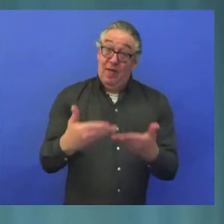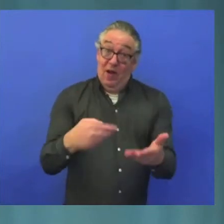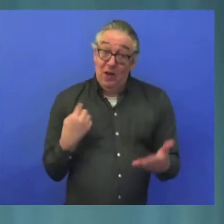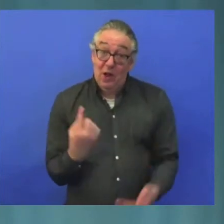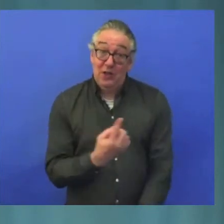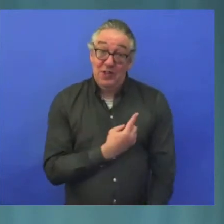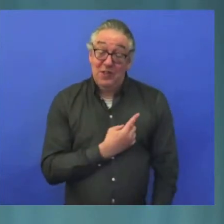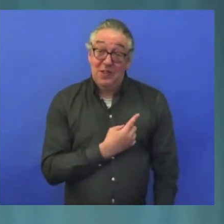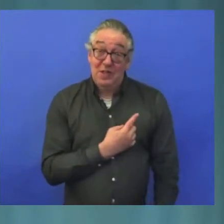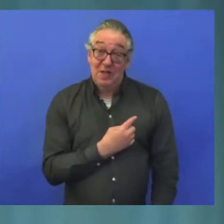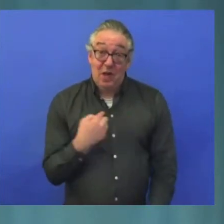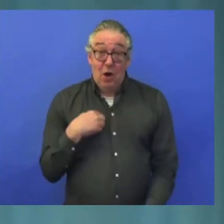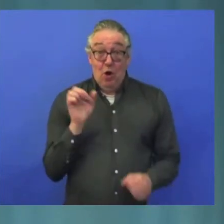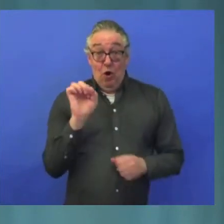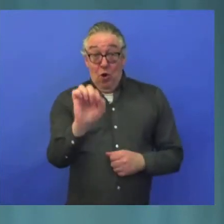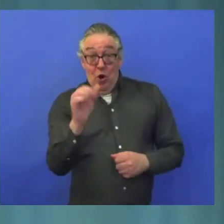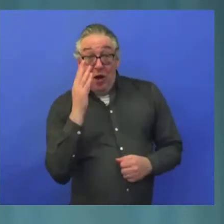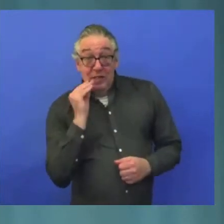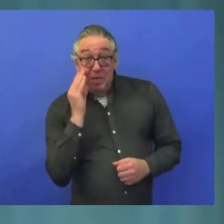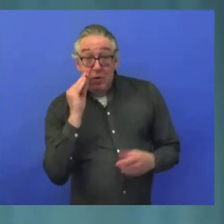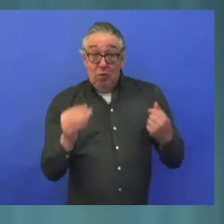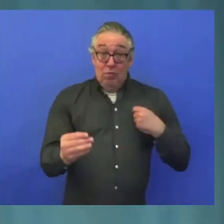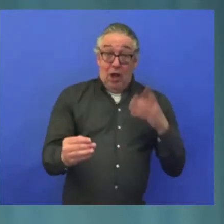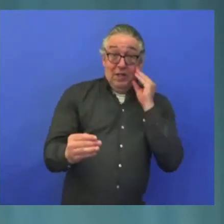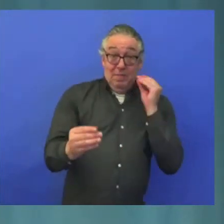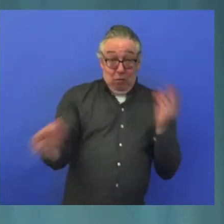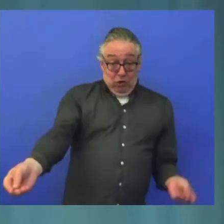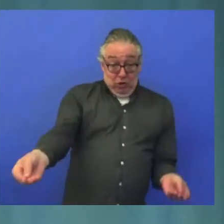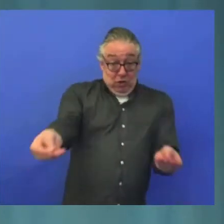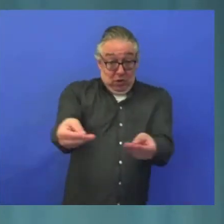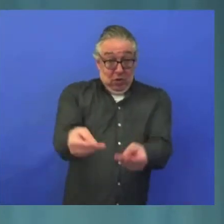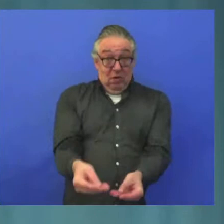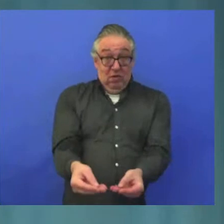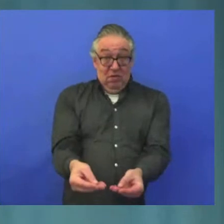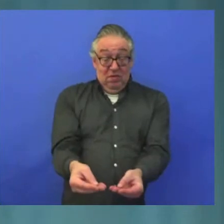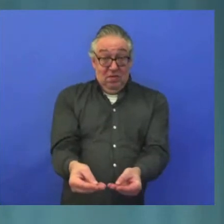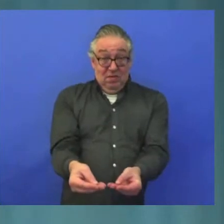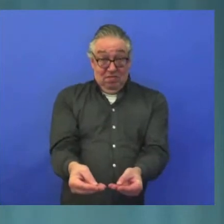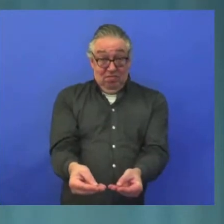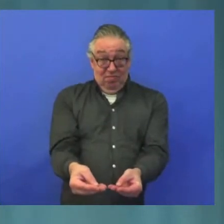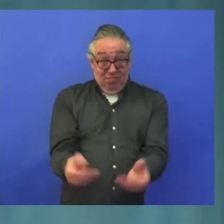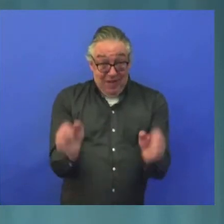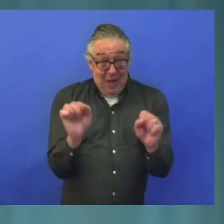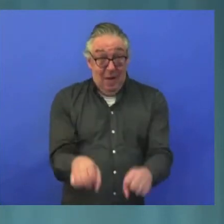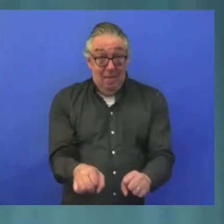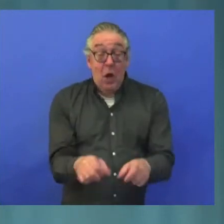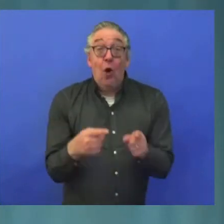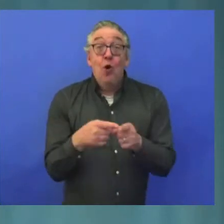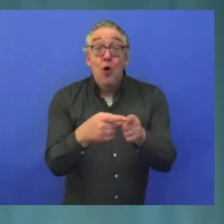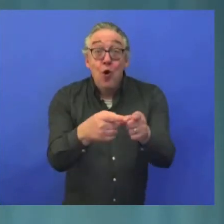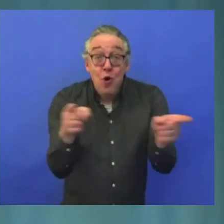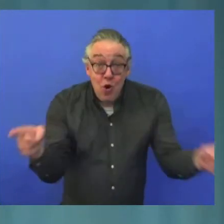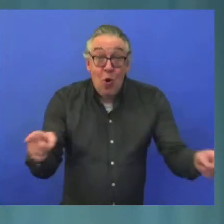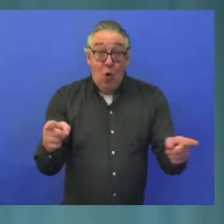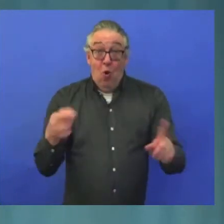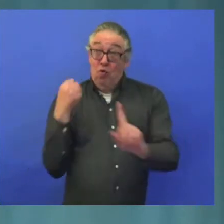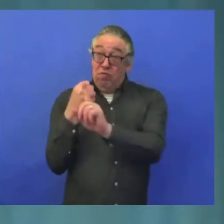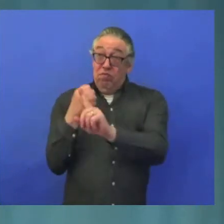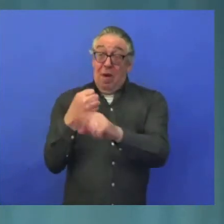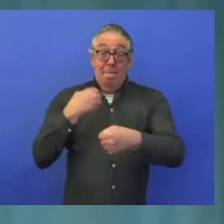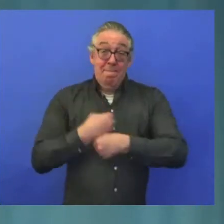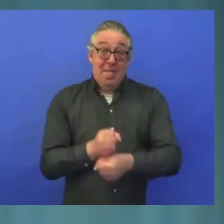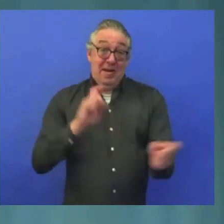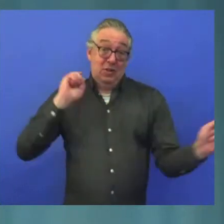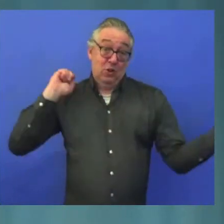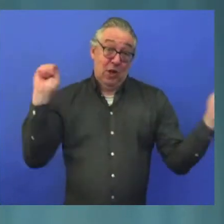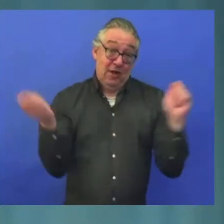jointly develop. You are the change makers and you are the power. Thank you so much for being with us. It is